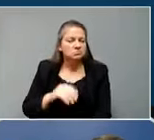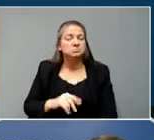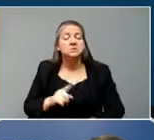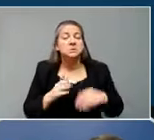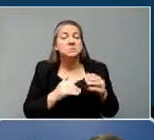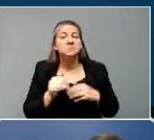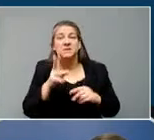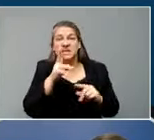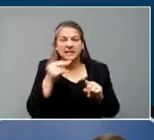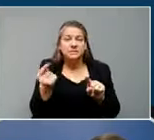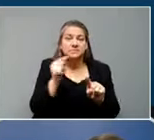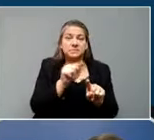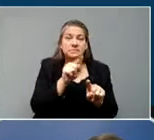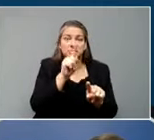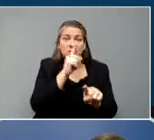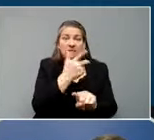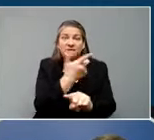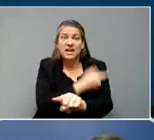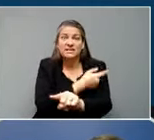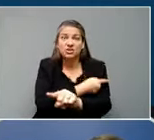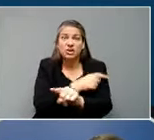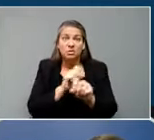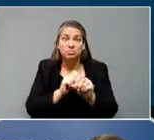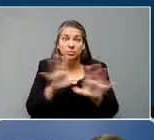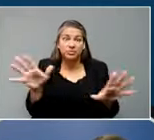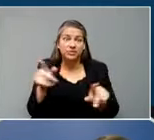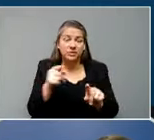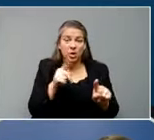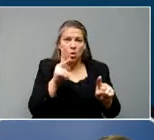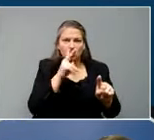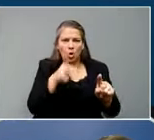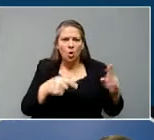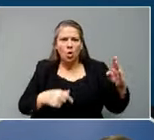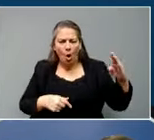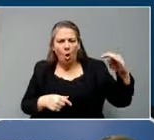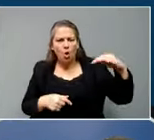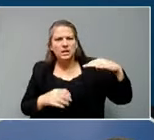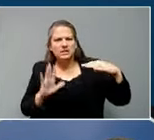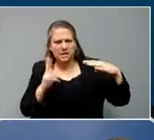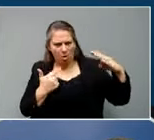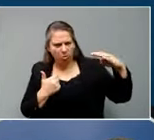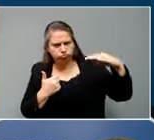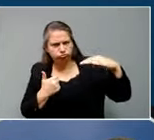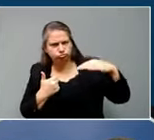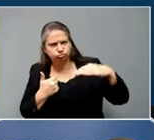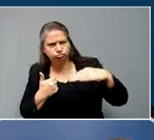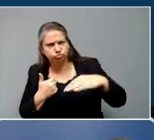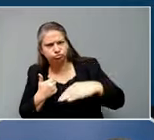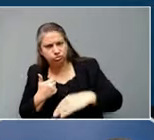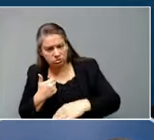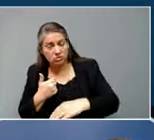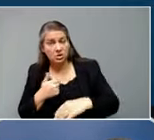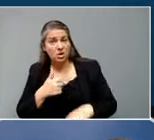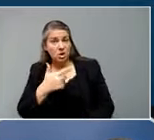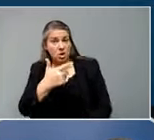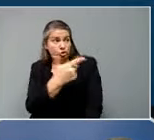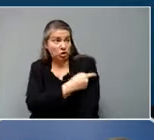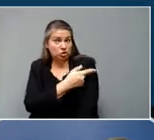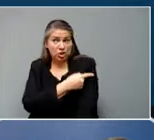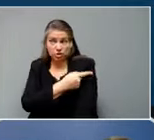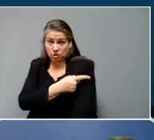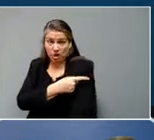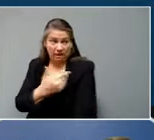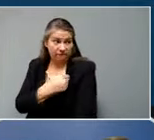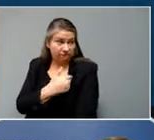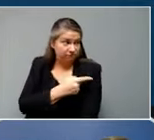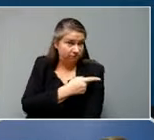immunity. And we believe that means less people spread it, and you have fewer negative outcomes. Now, as